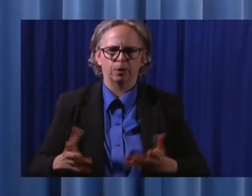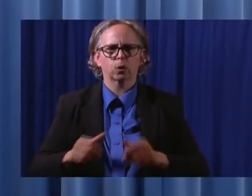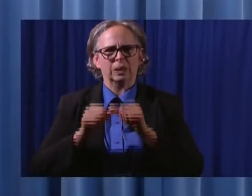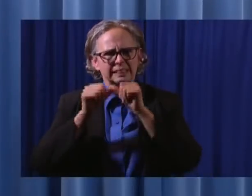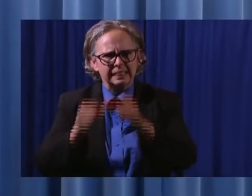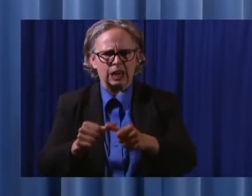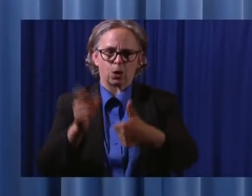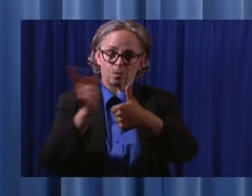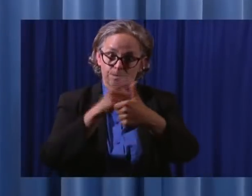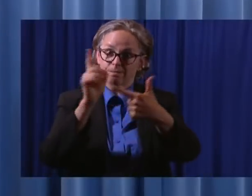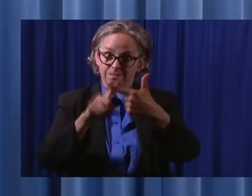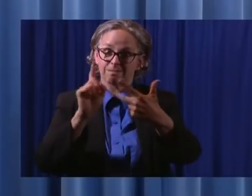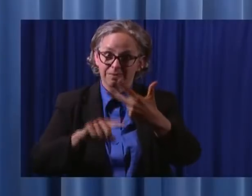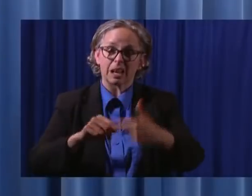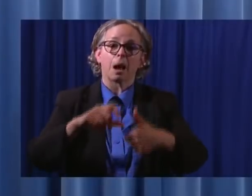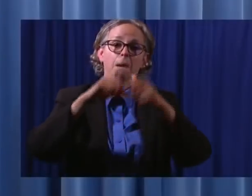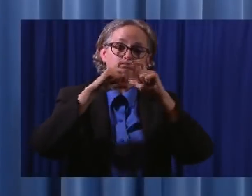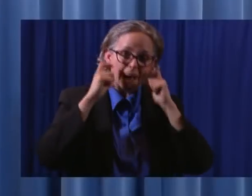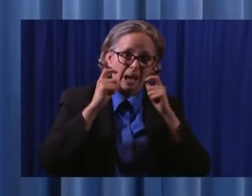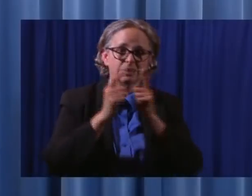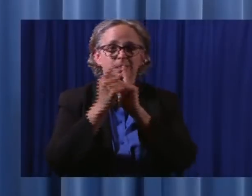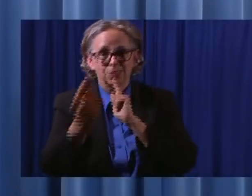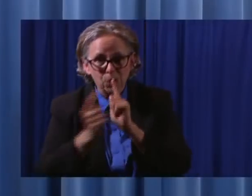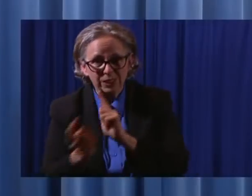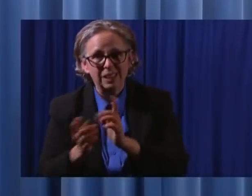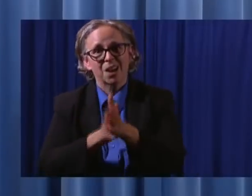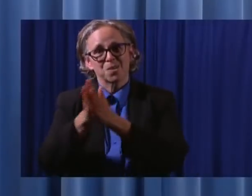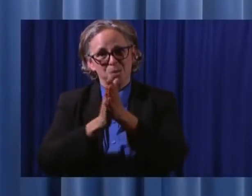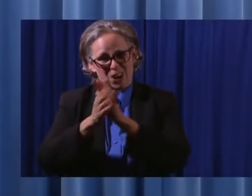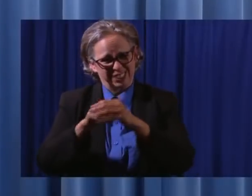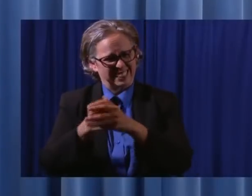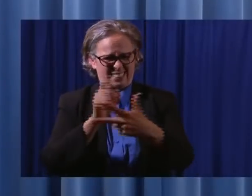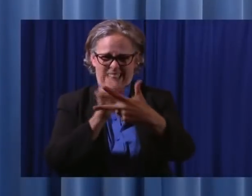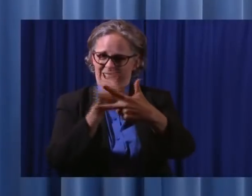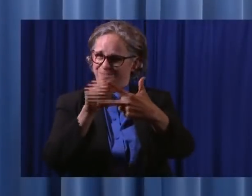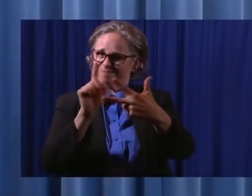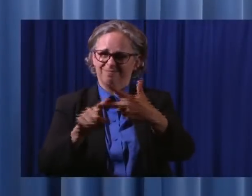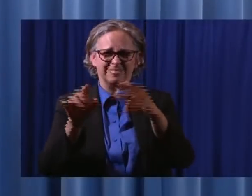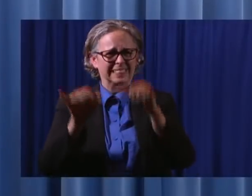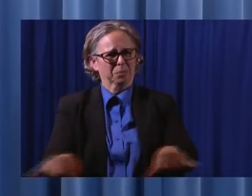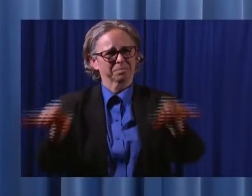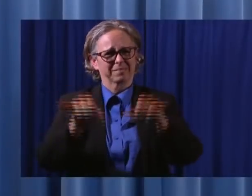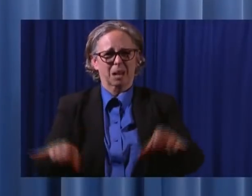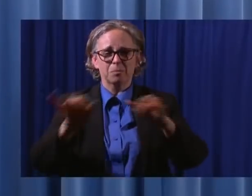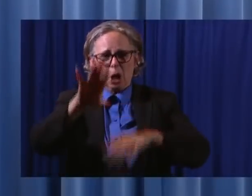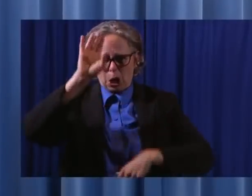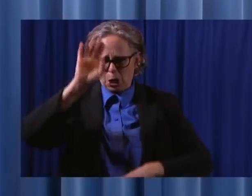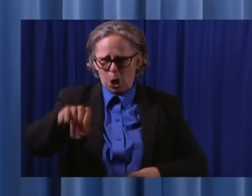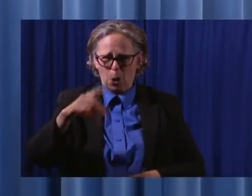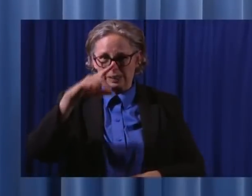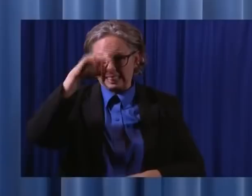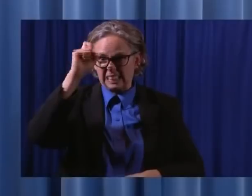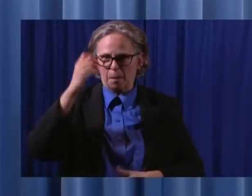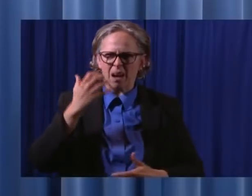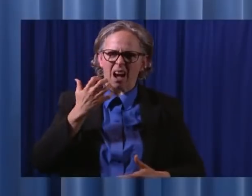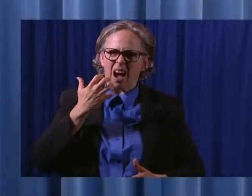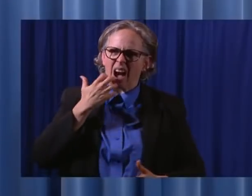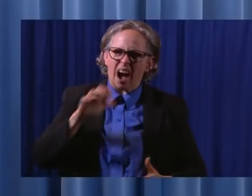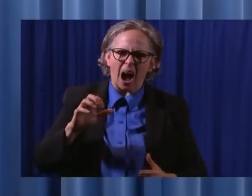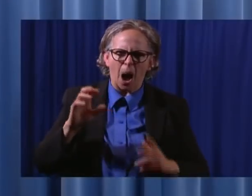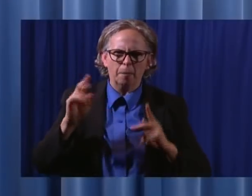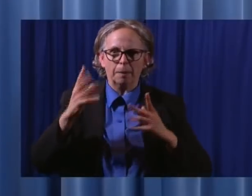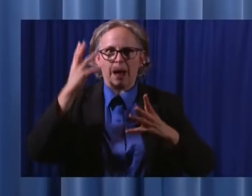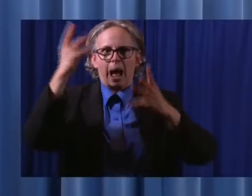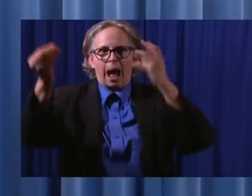throughout this. You know, we've had a little summer now, and you know, people are out, and sometimes people are, you know, not